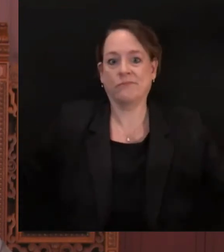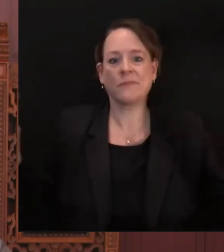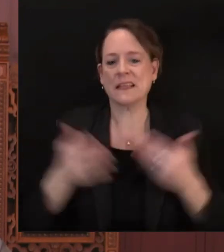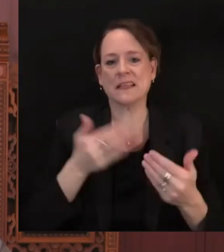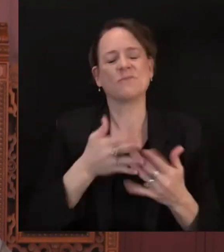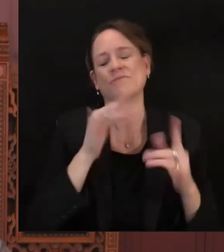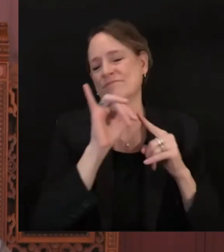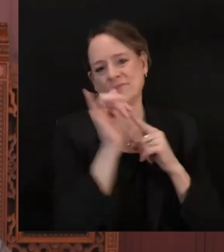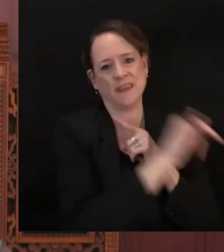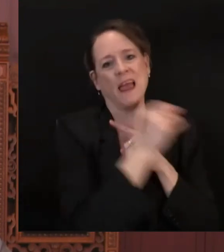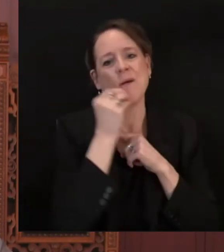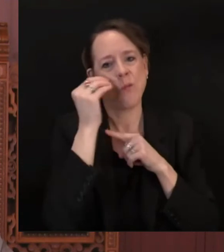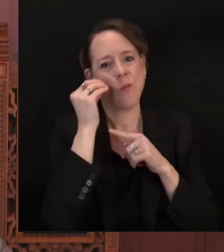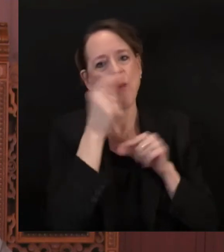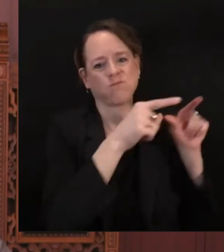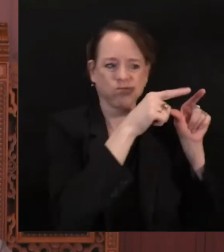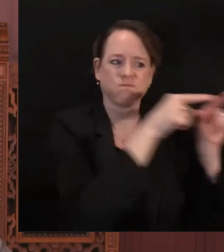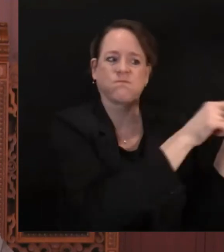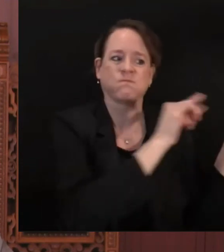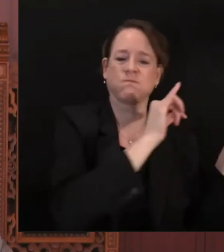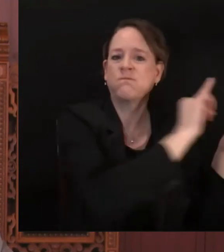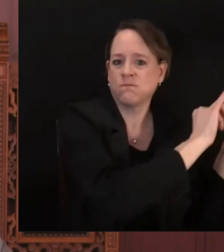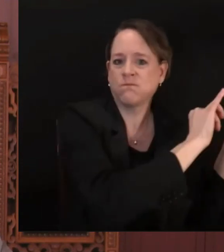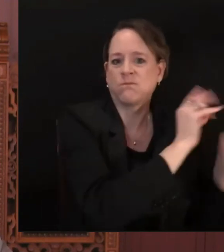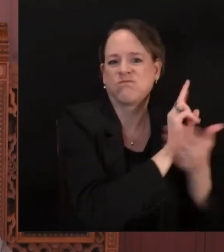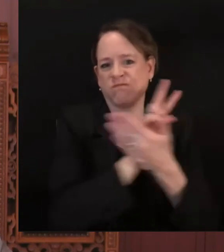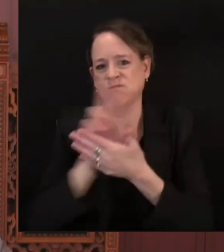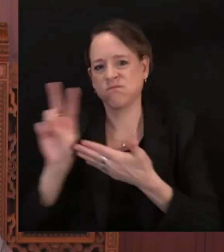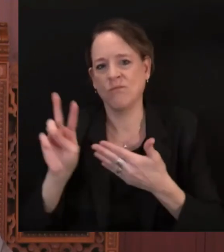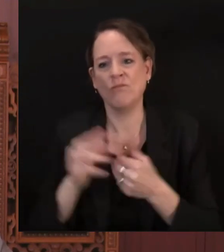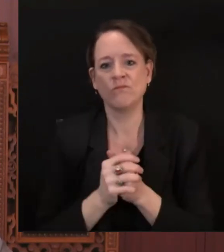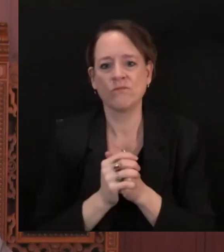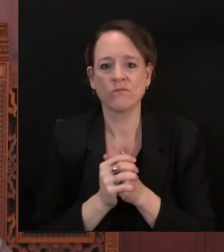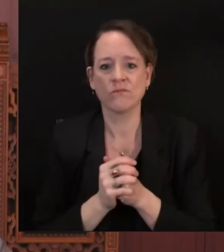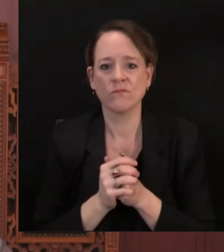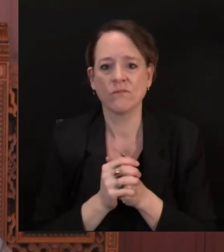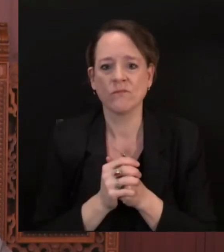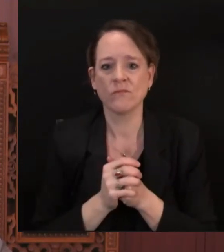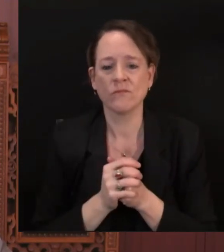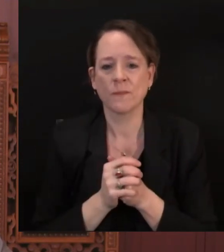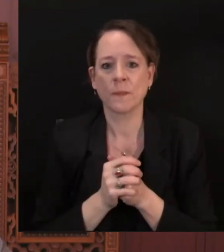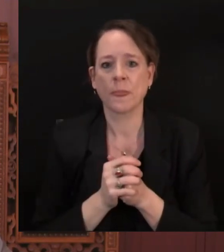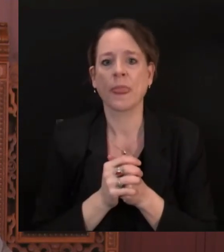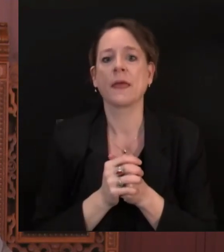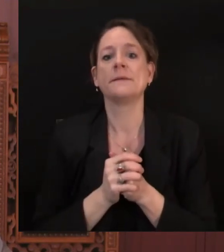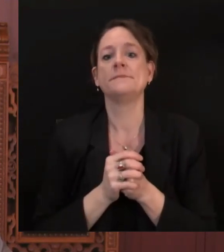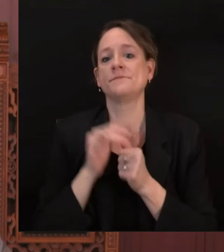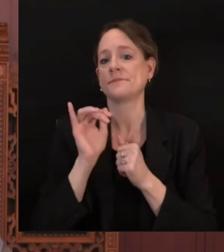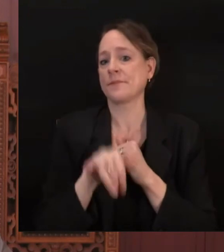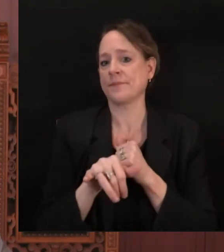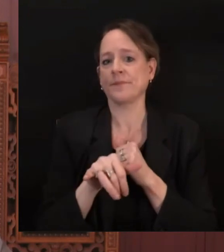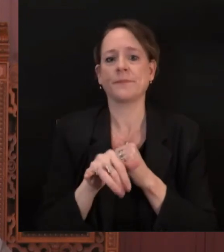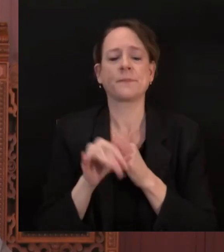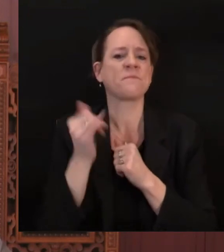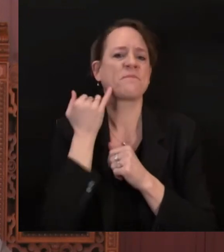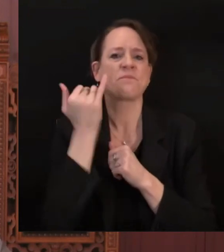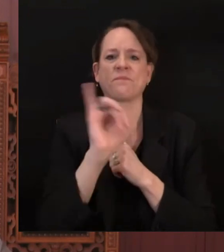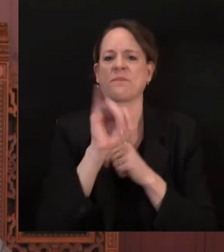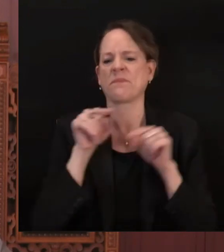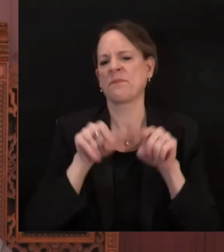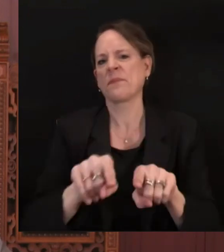has started, all across the country in various places and all across Wisconsin in various places, and has been found to